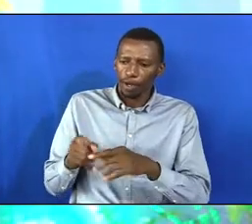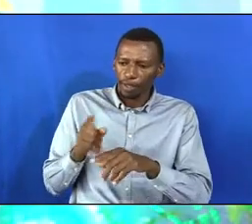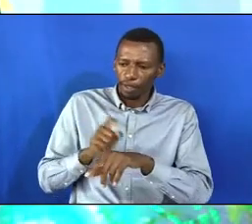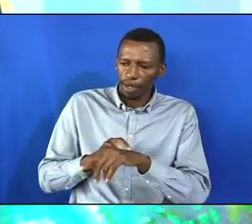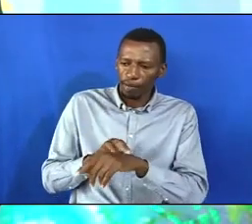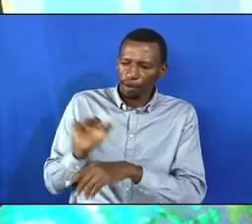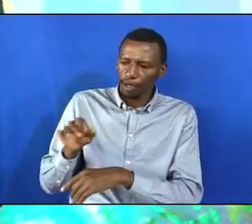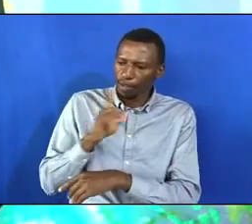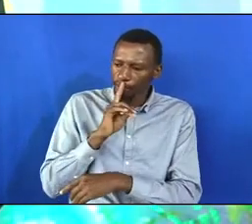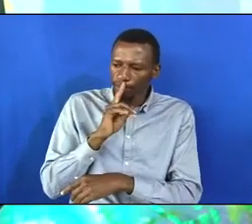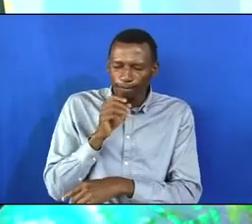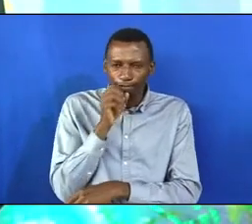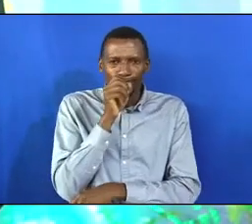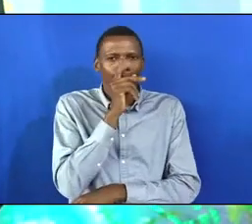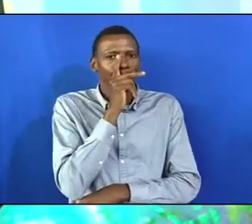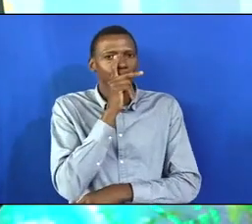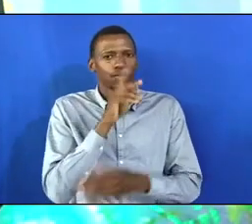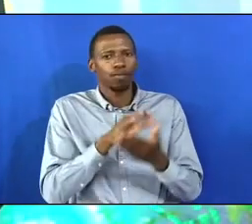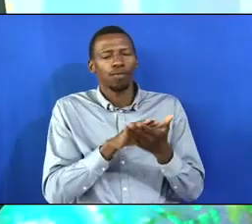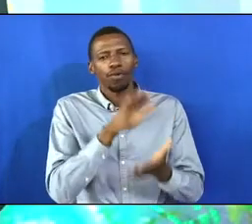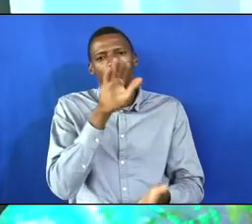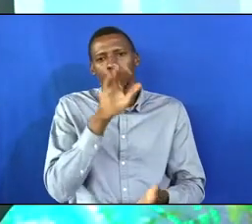more.